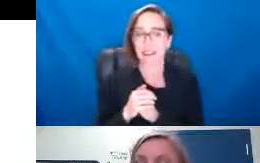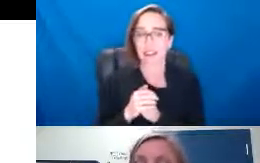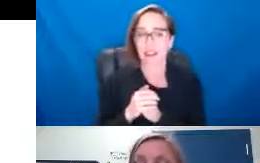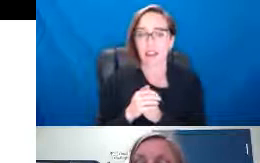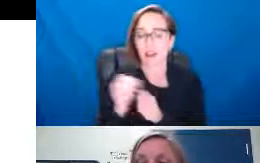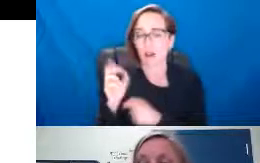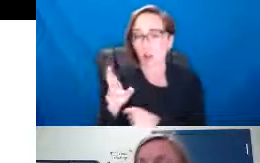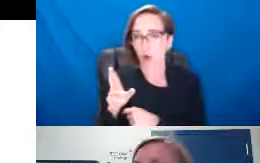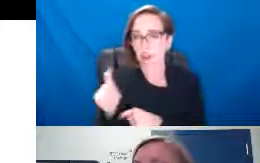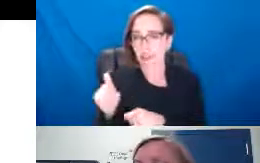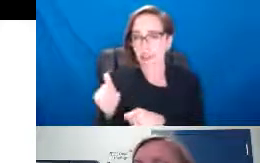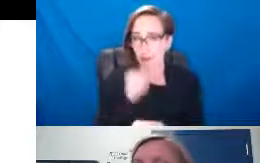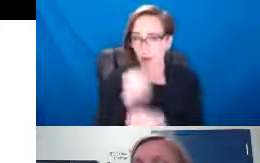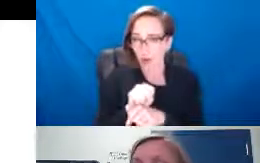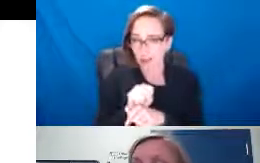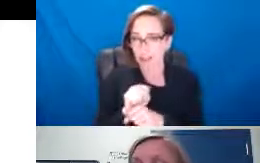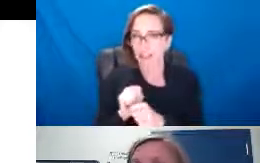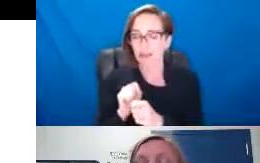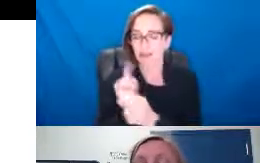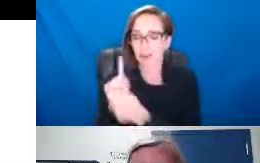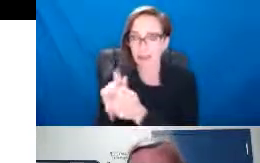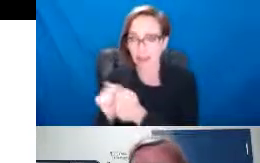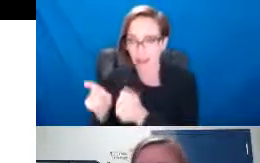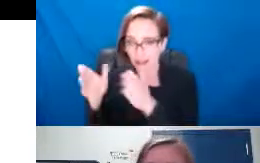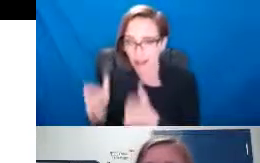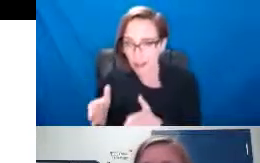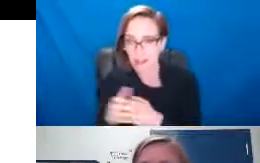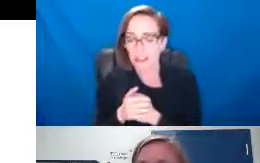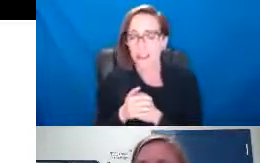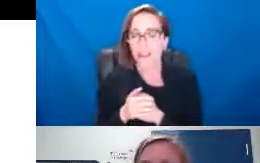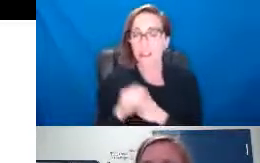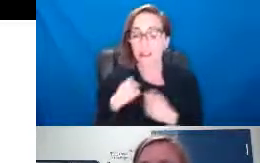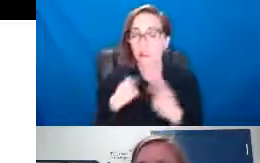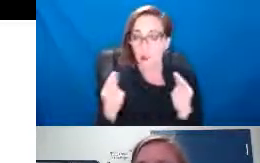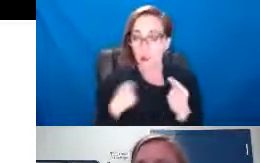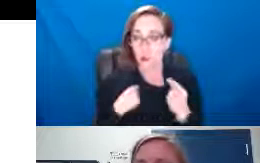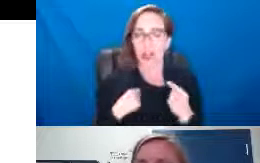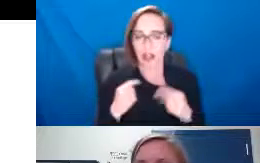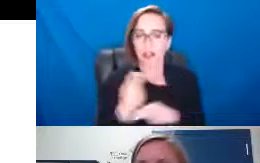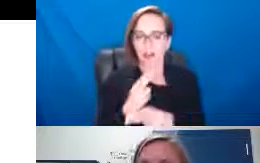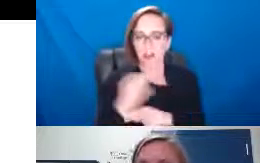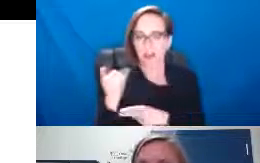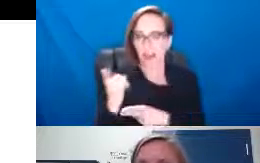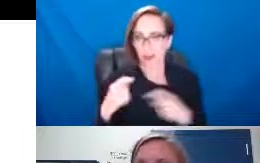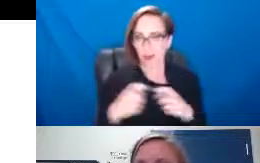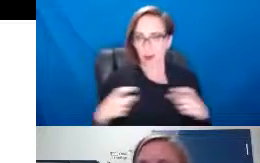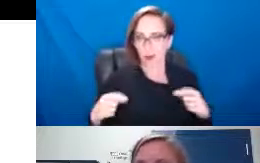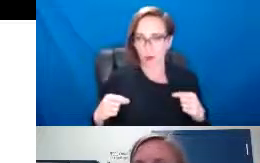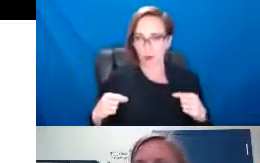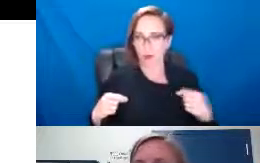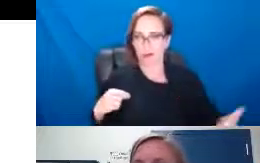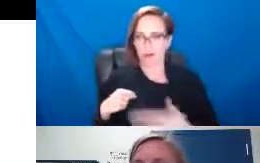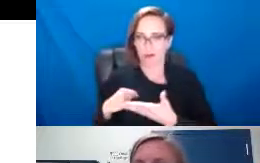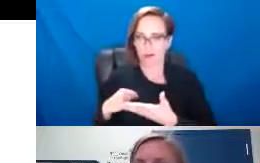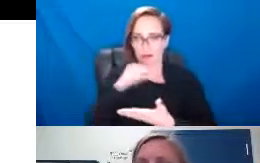want to make an appointment to meet with this consumer, I take out my slate and stylus and I quick